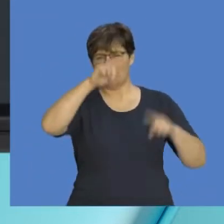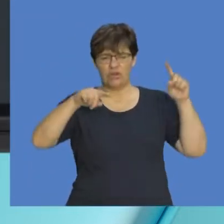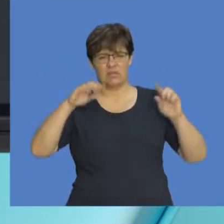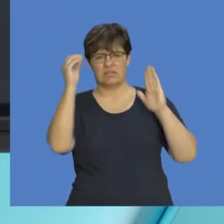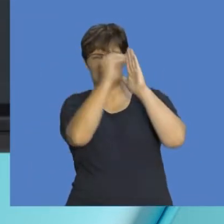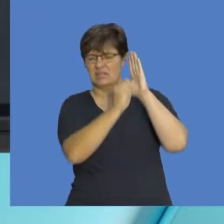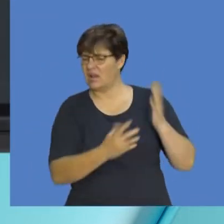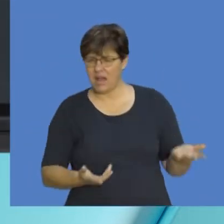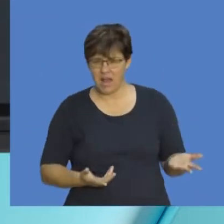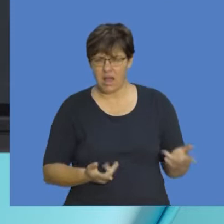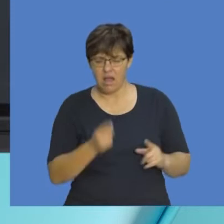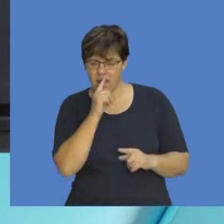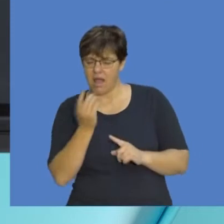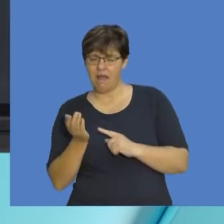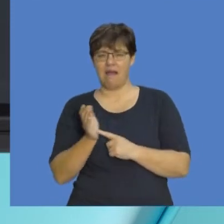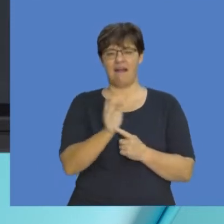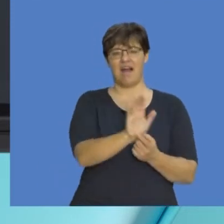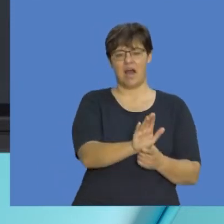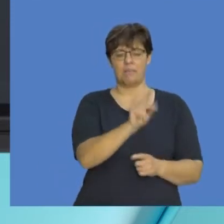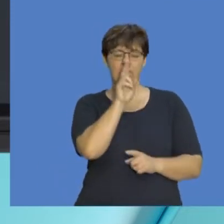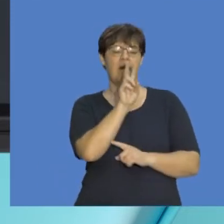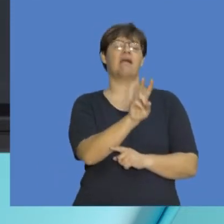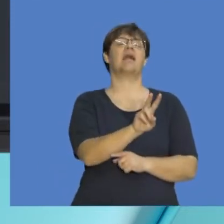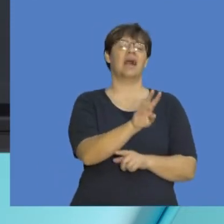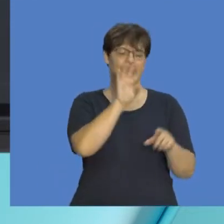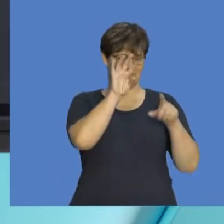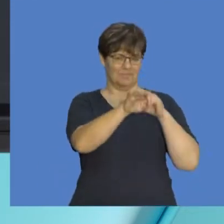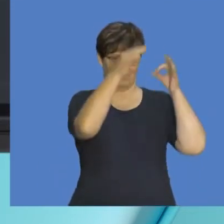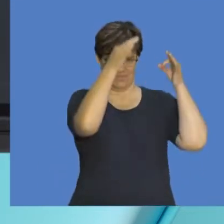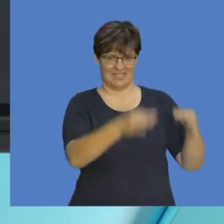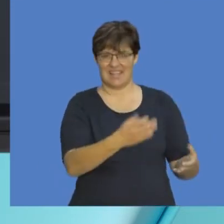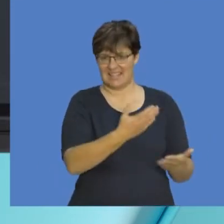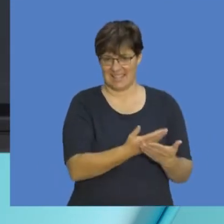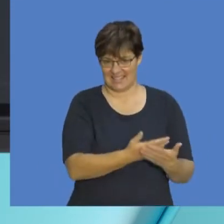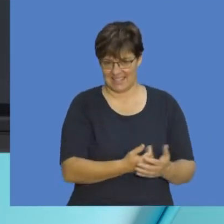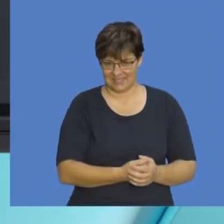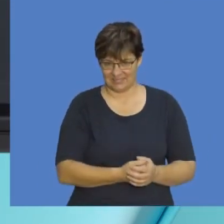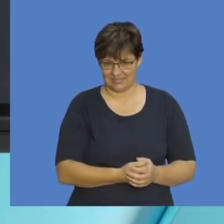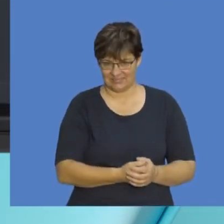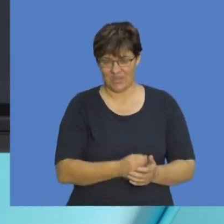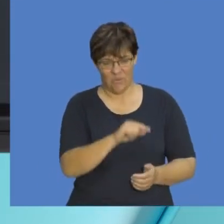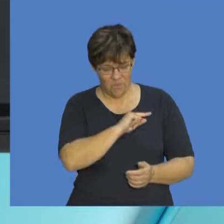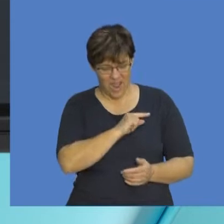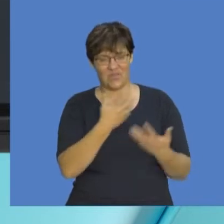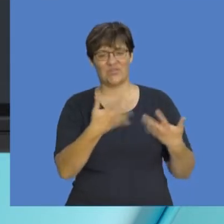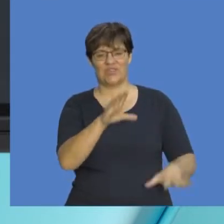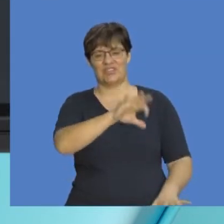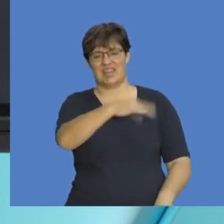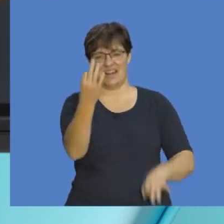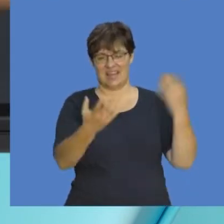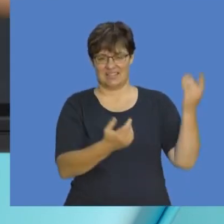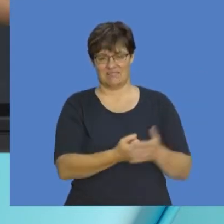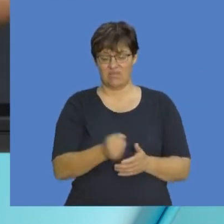in one of the form and arrive to some conclusion by this analyzing data. Because if you have